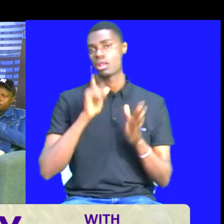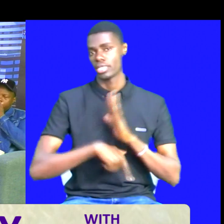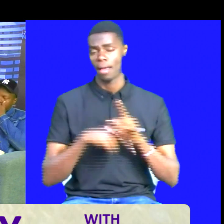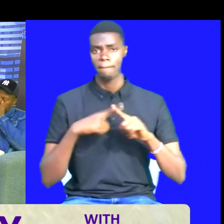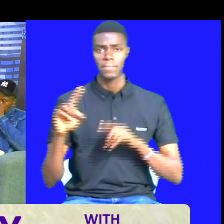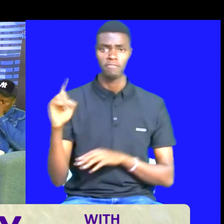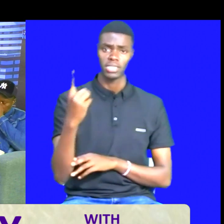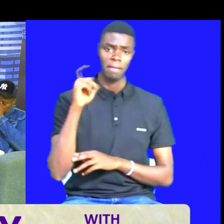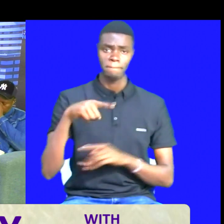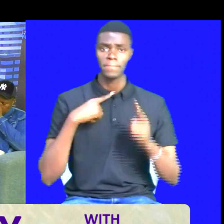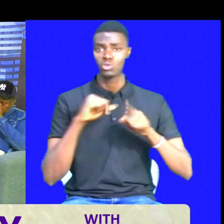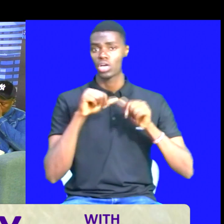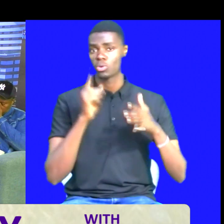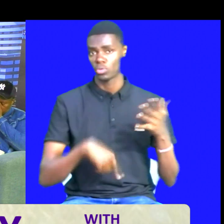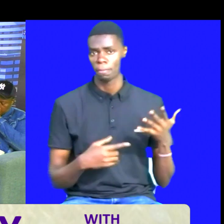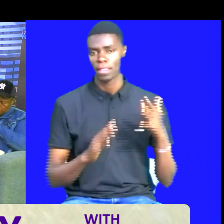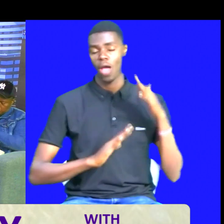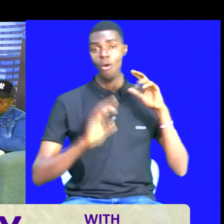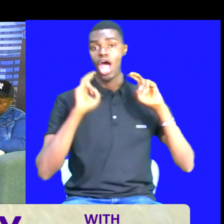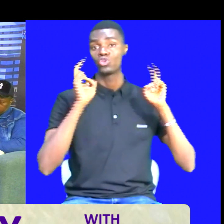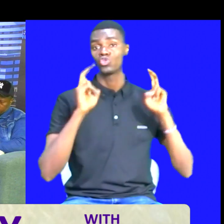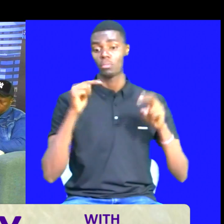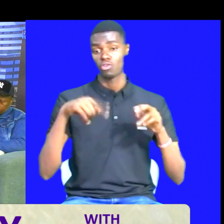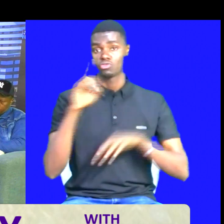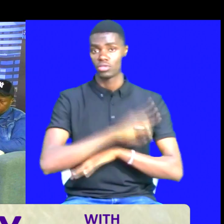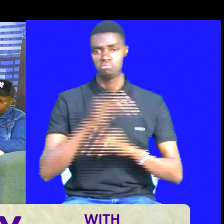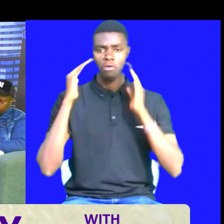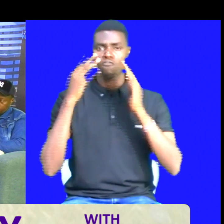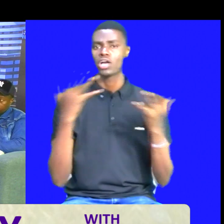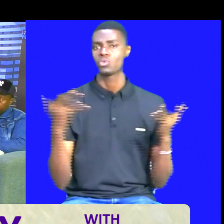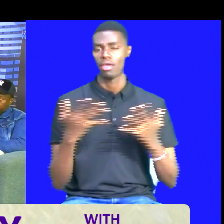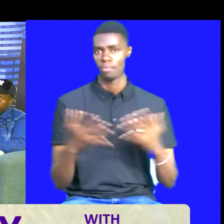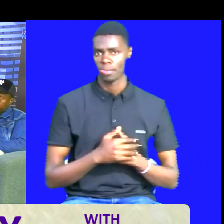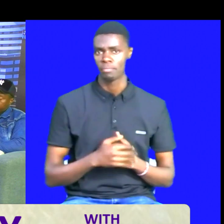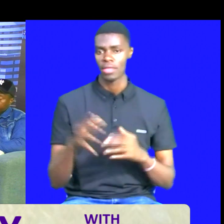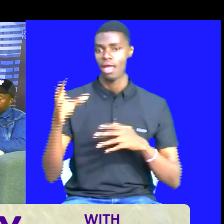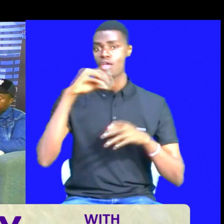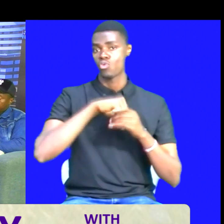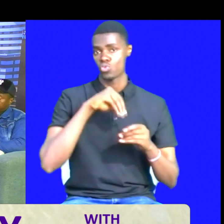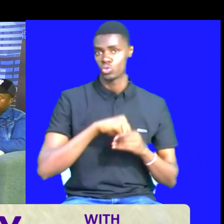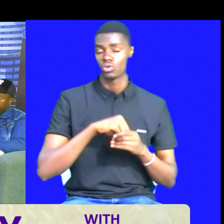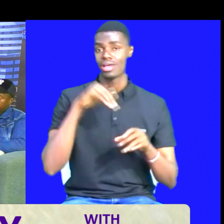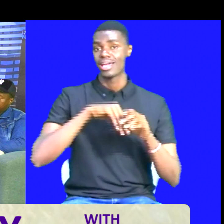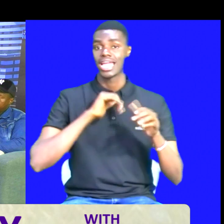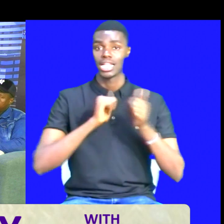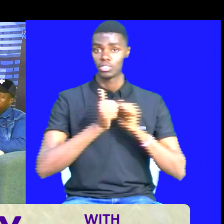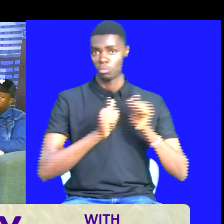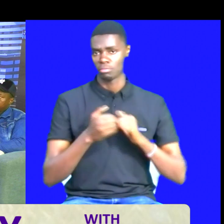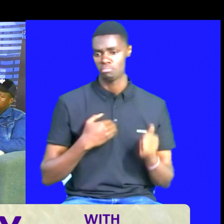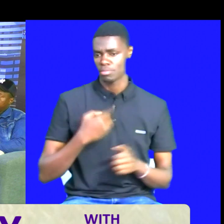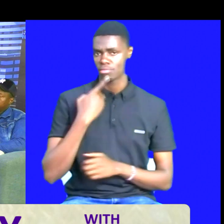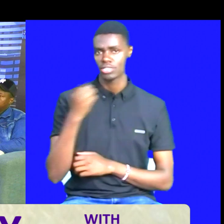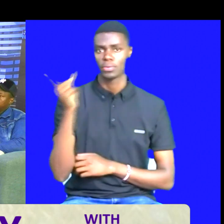But first, we have to talk about our topic of the day, our main focus of the afternoon. That is inclusion in sports. And just like I